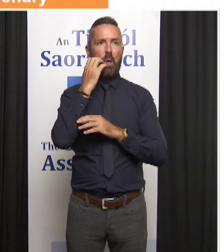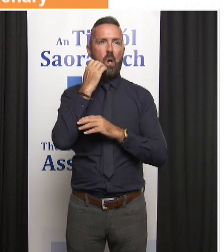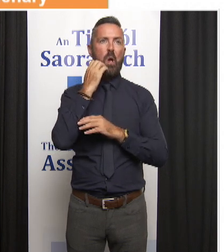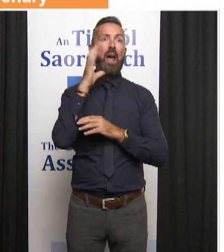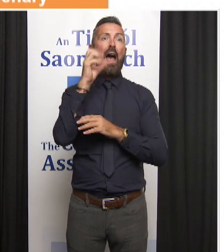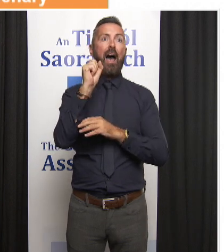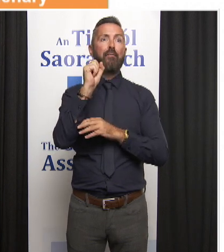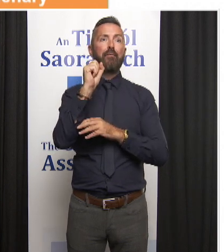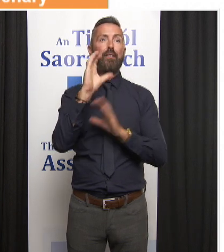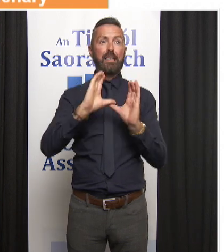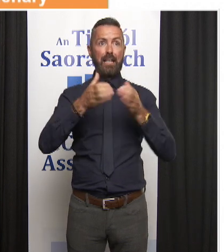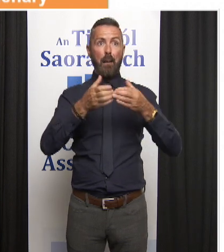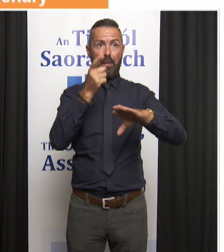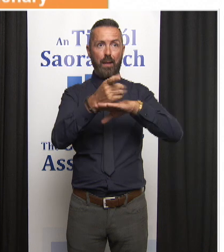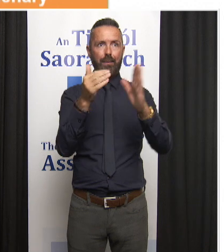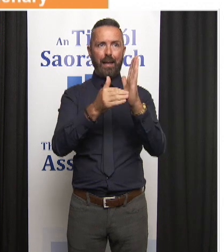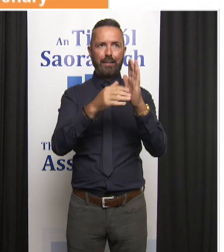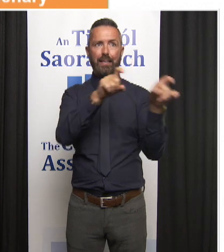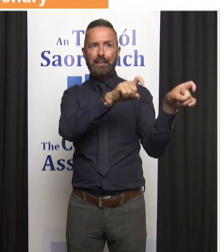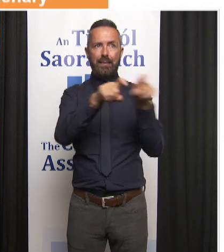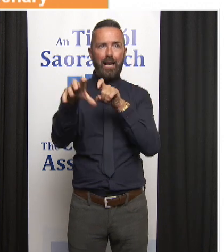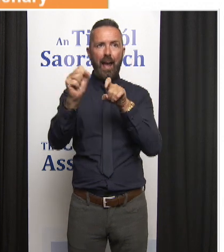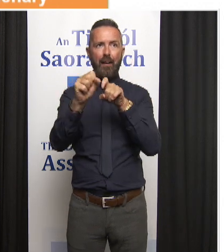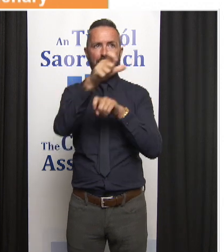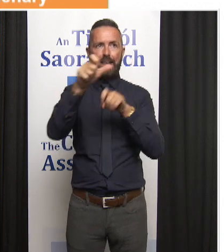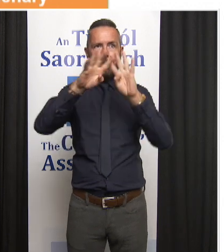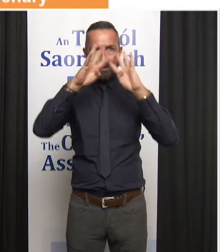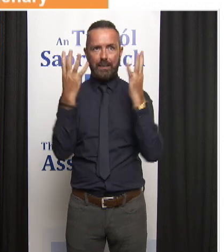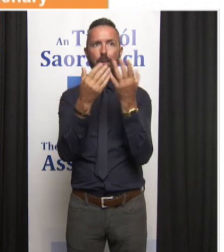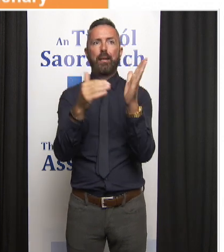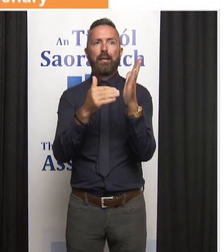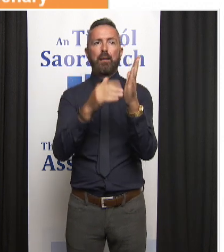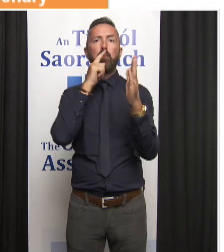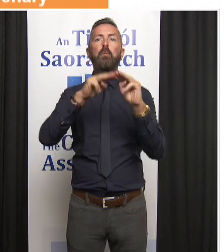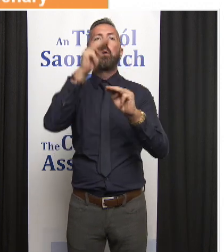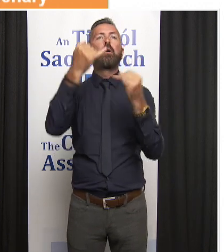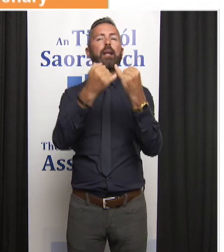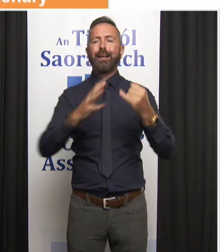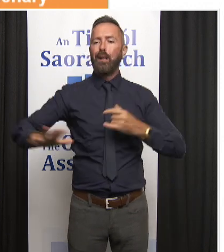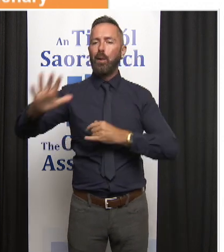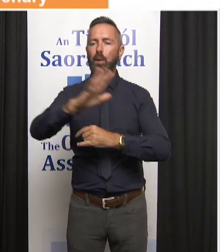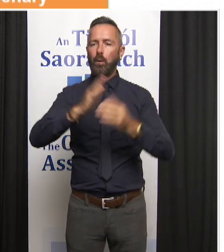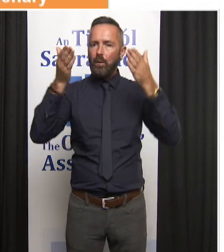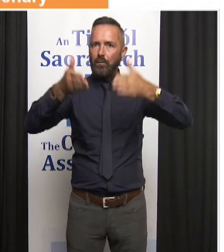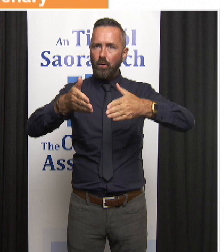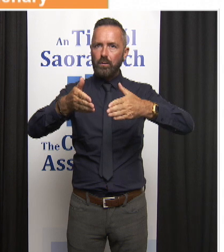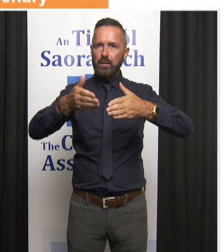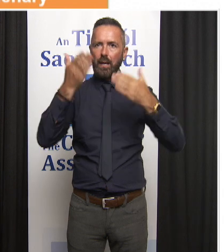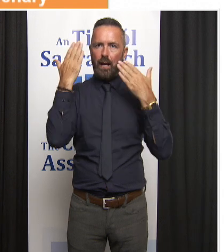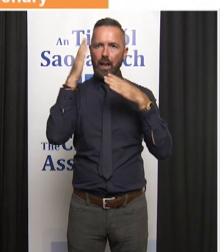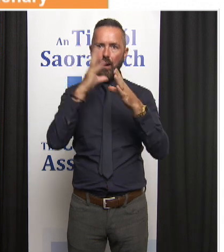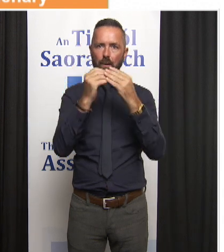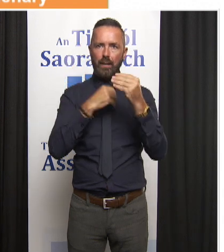added onto it, still having the assembly, having the citizens' assembly, but having a more kind of local focus and really allowing things to really